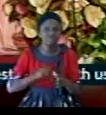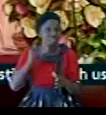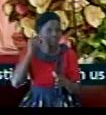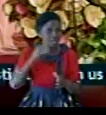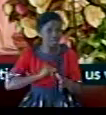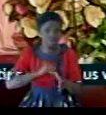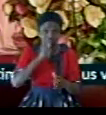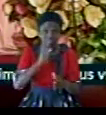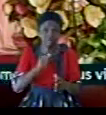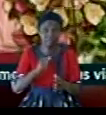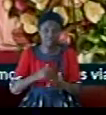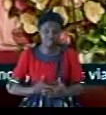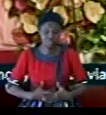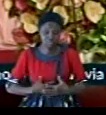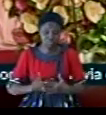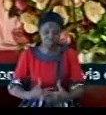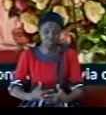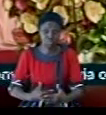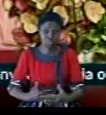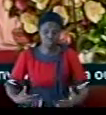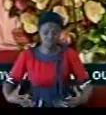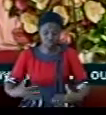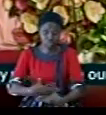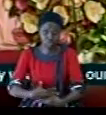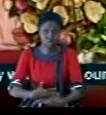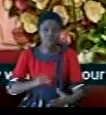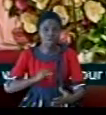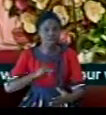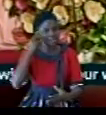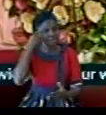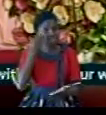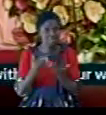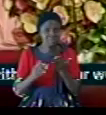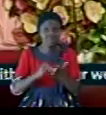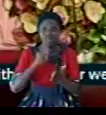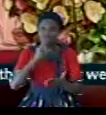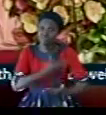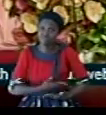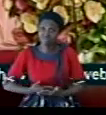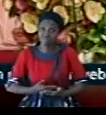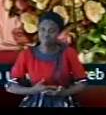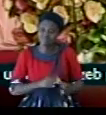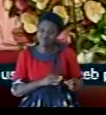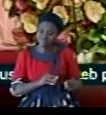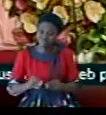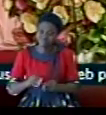I'm pregnant. So I was thinking maybe it's the baby that was moving. So